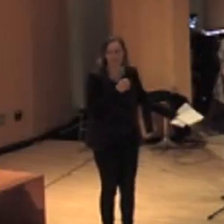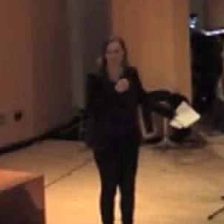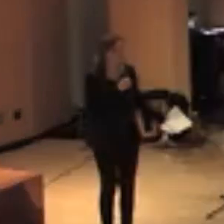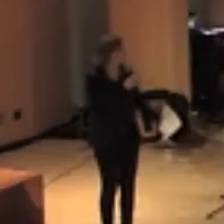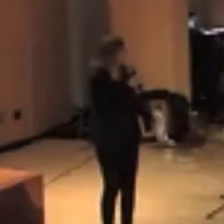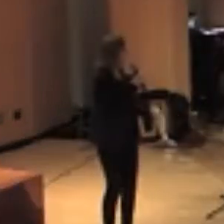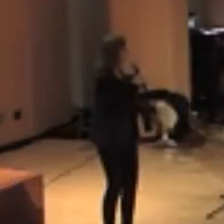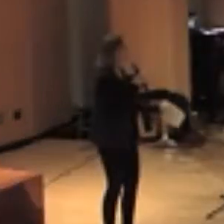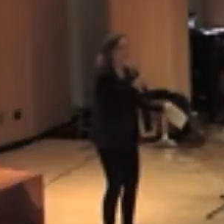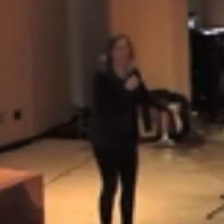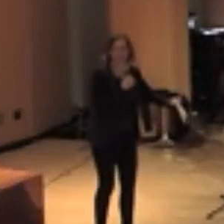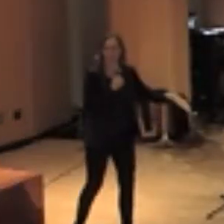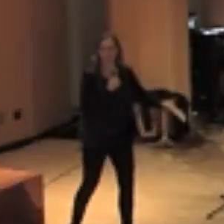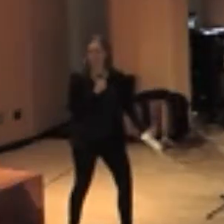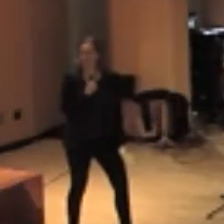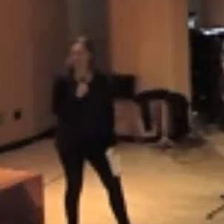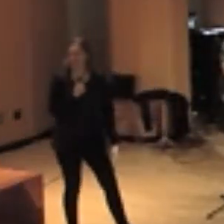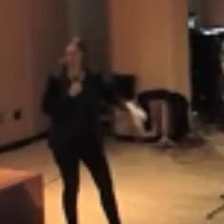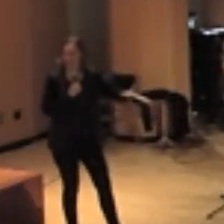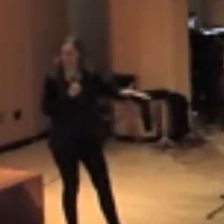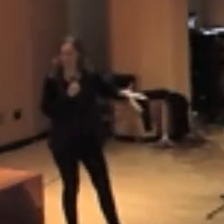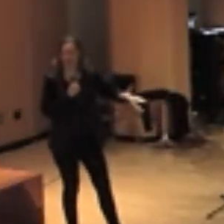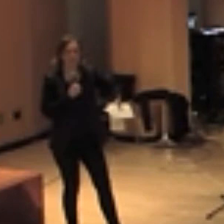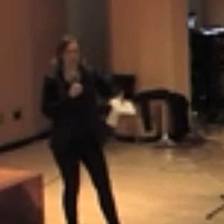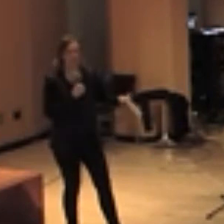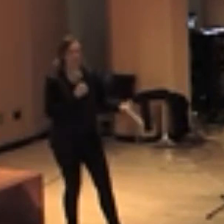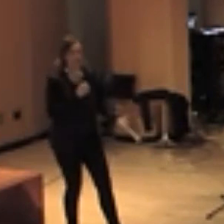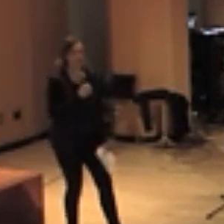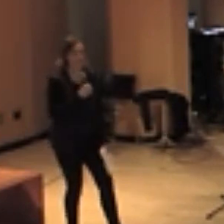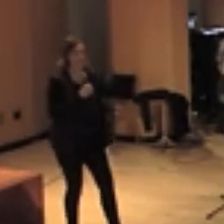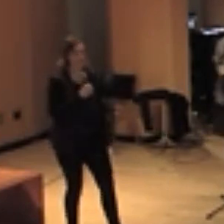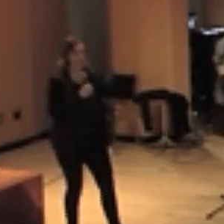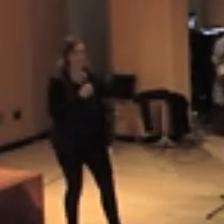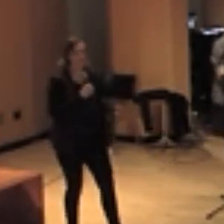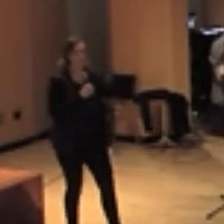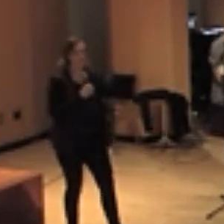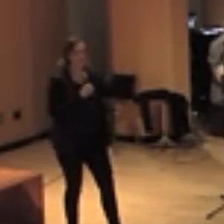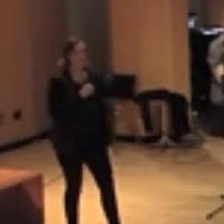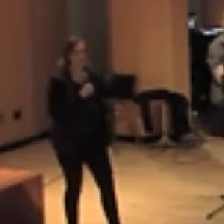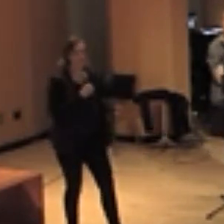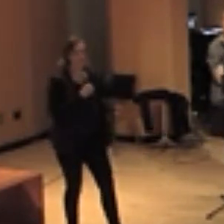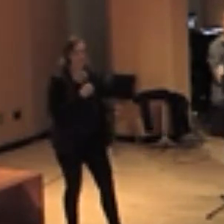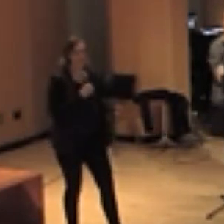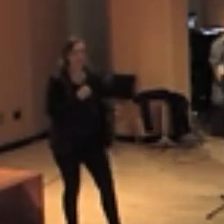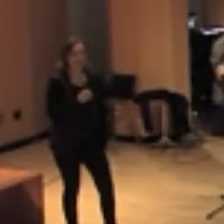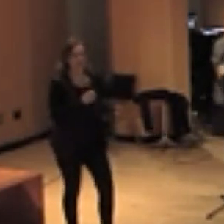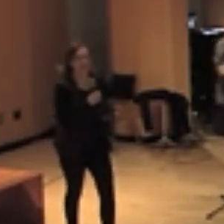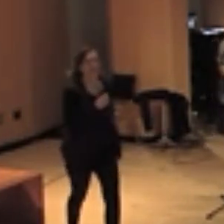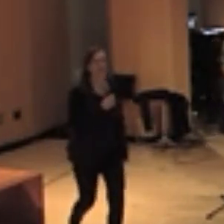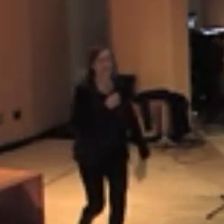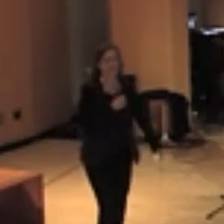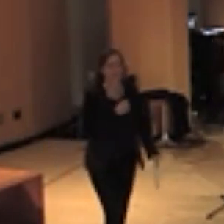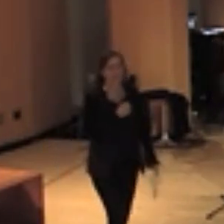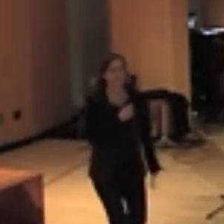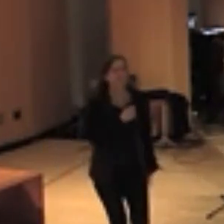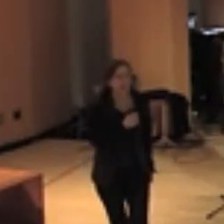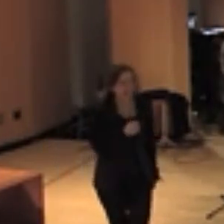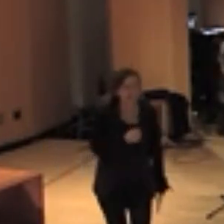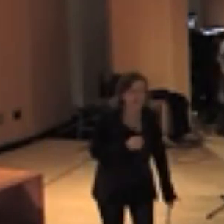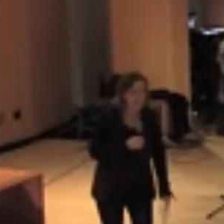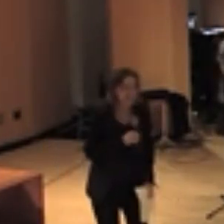work but that's you might hear us that's where we might stop for a second and then try that this play in this play yeah yeah sorry